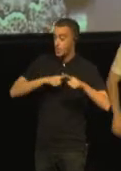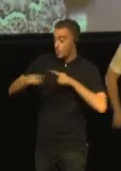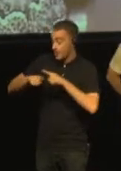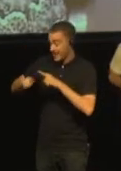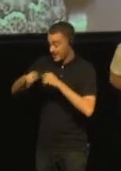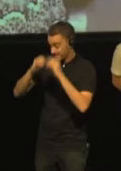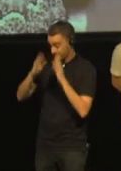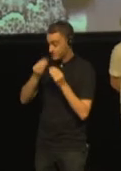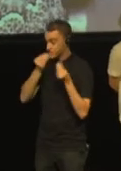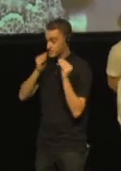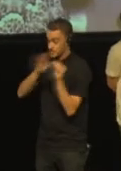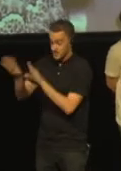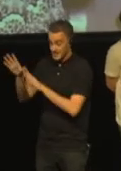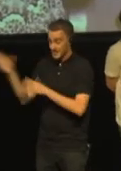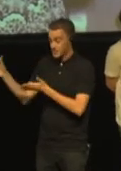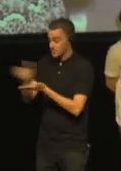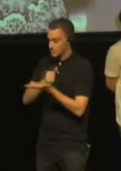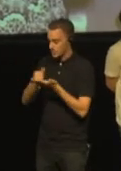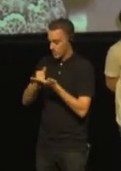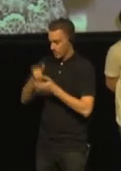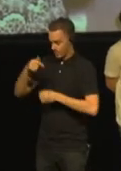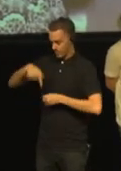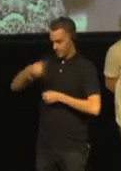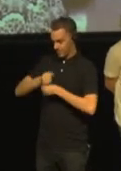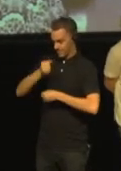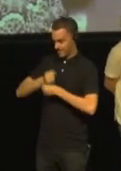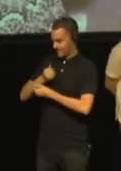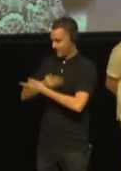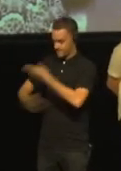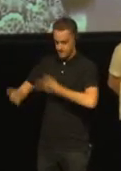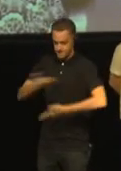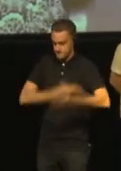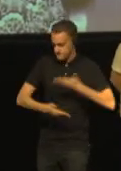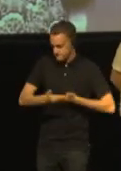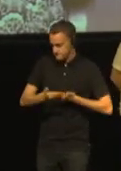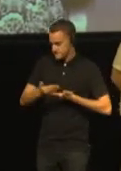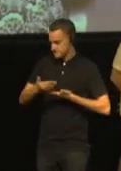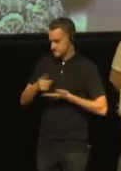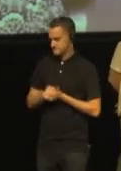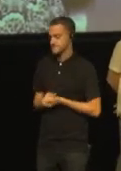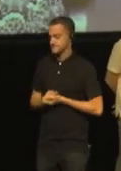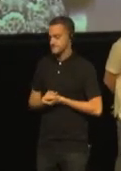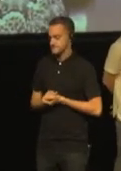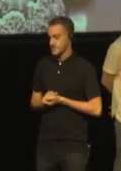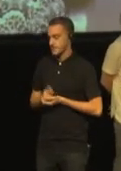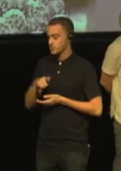our first attempt. We've never tried anything like this and this big before.